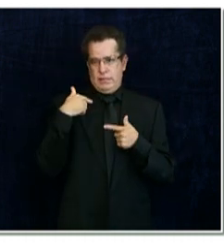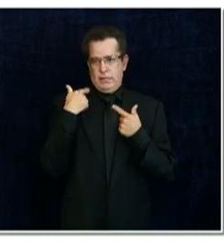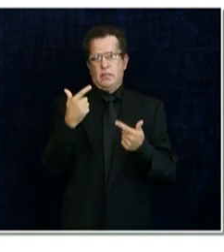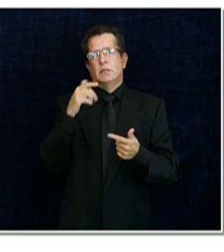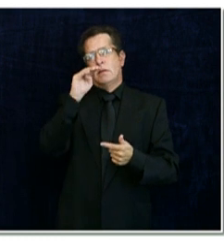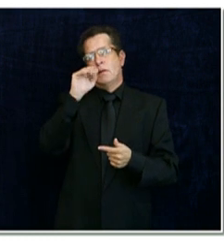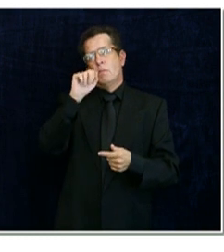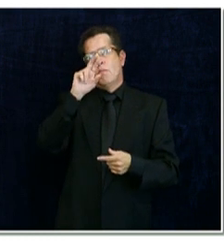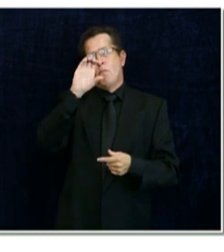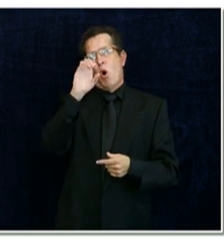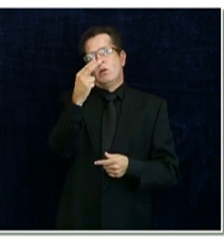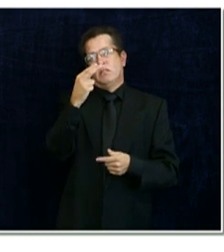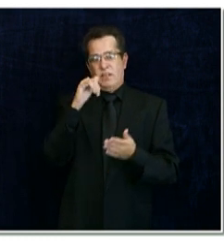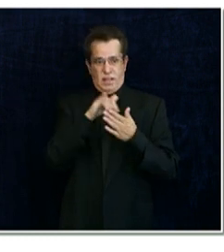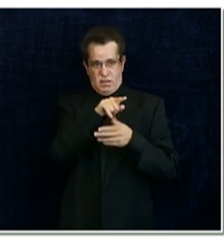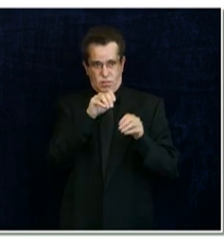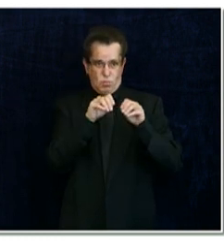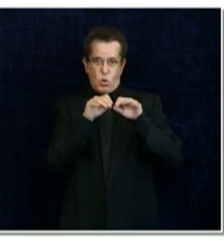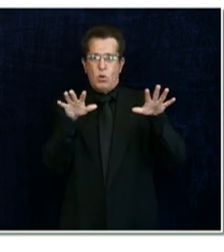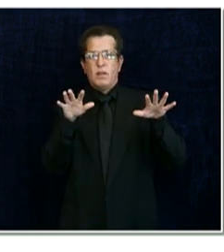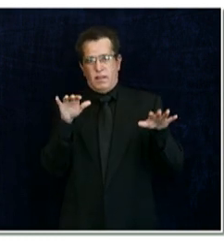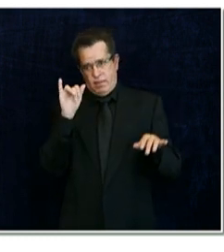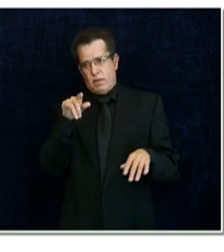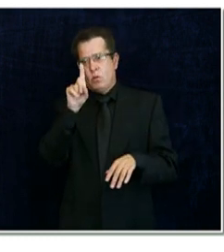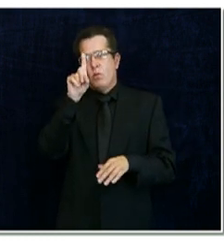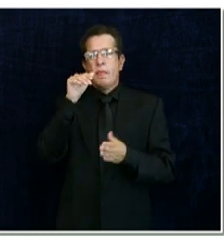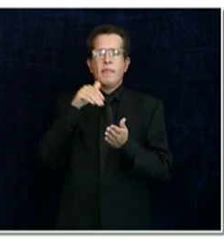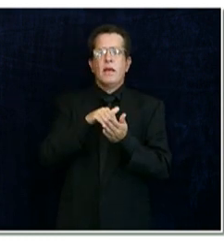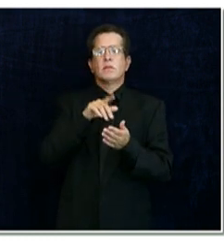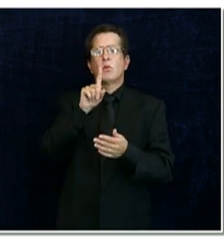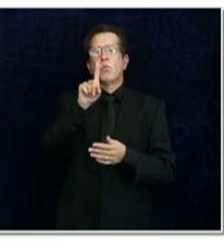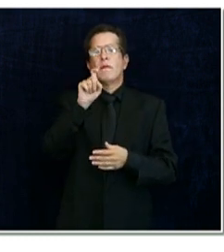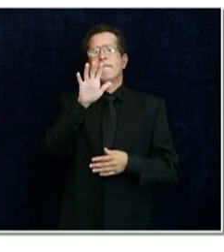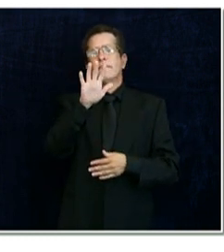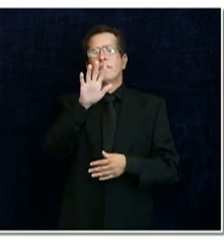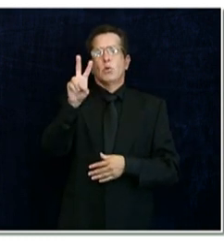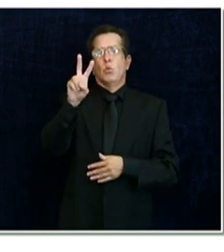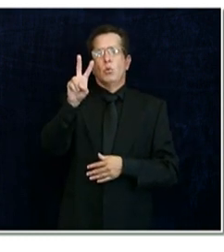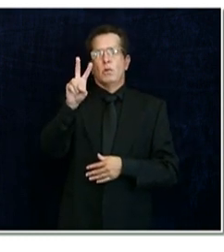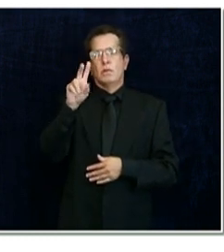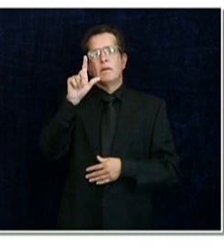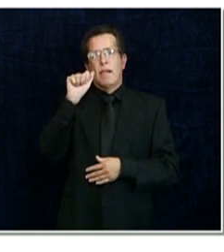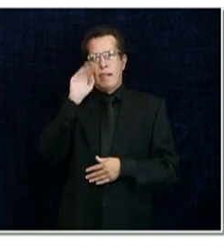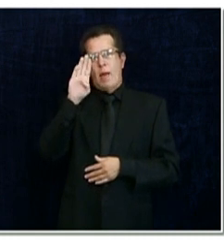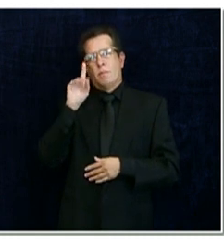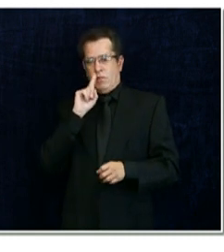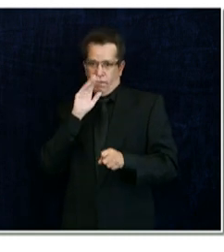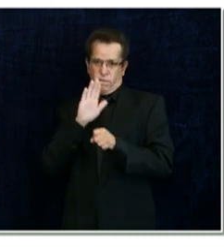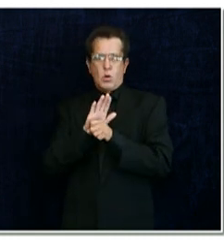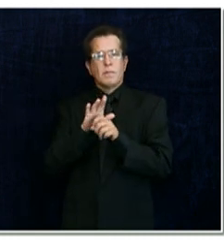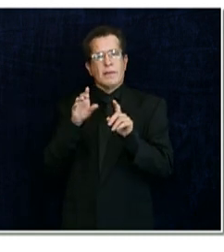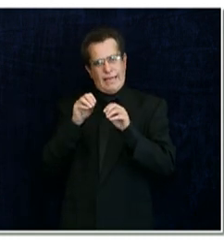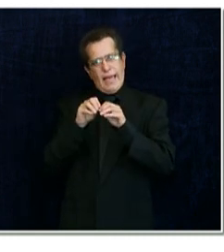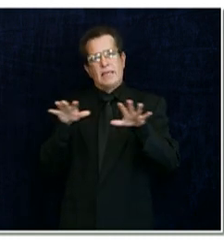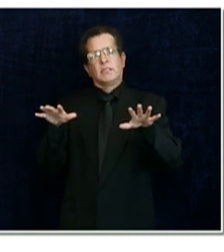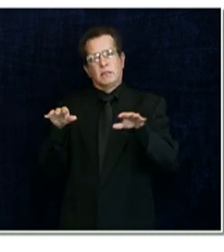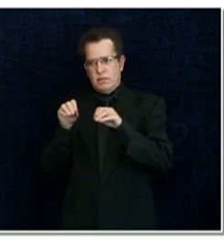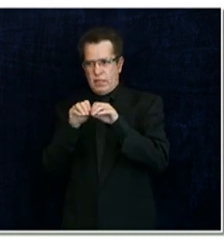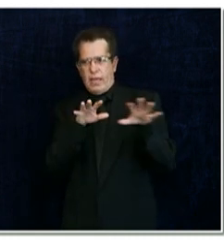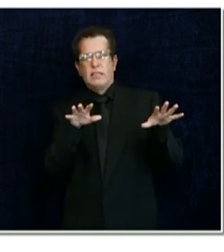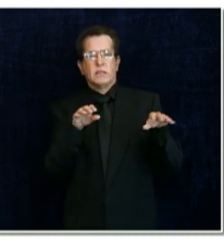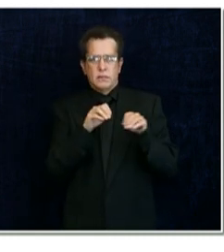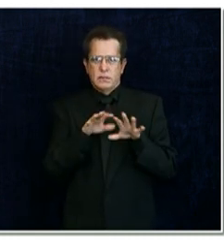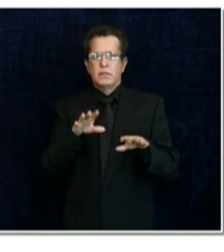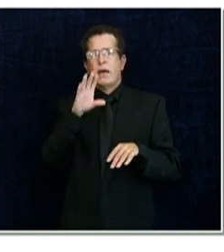total community outbreaks have produced 1,152 laboratory-confirmed cases, including a total